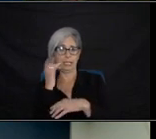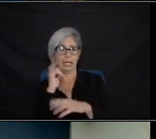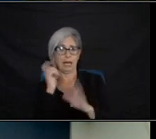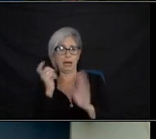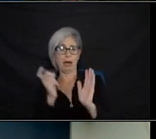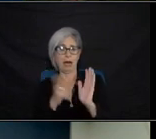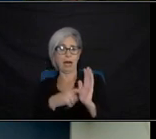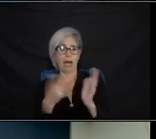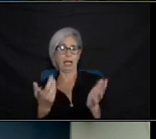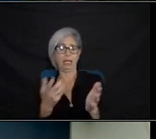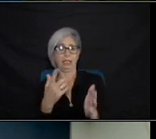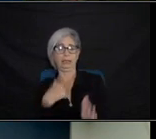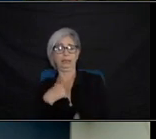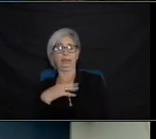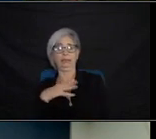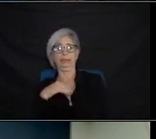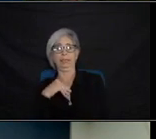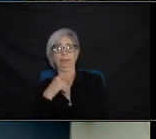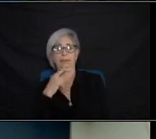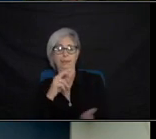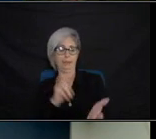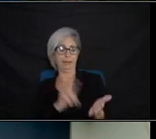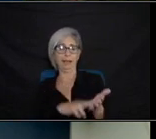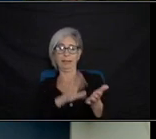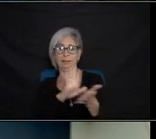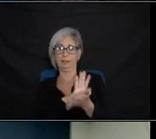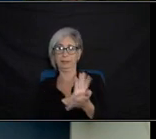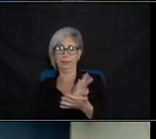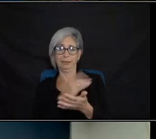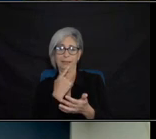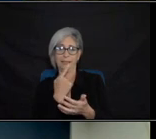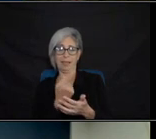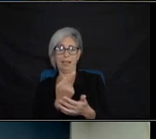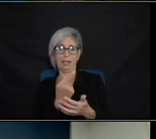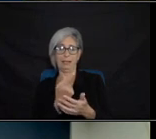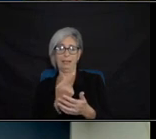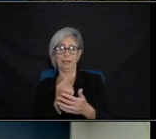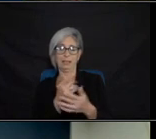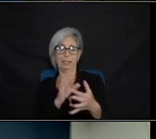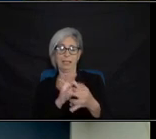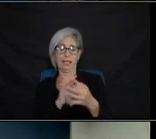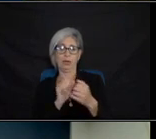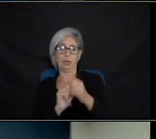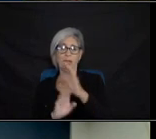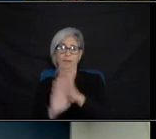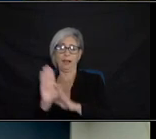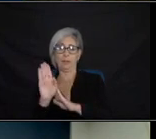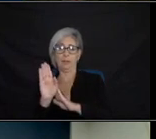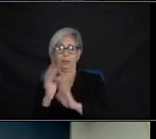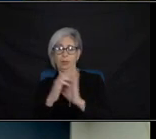acknowledges that and signs a document that is platted in accordance with the development orders.